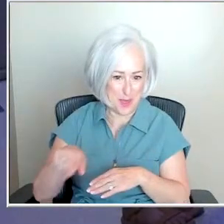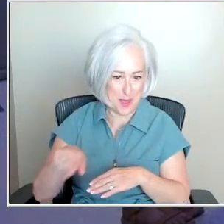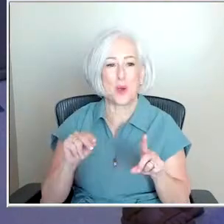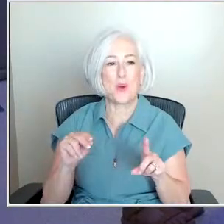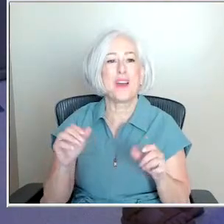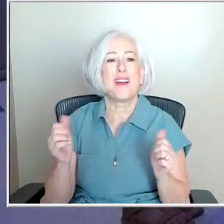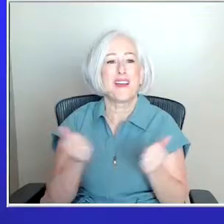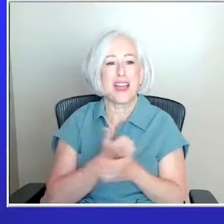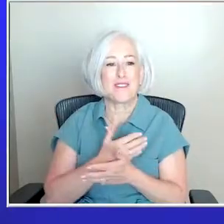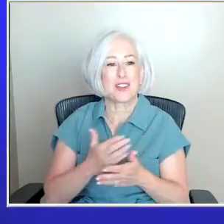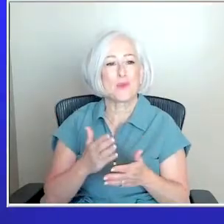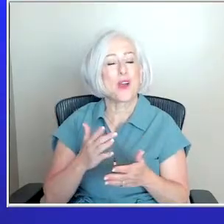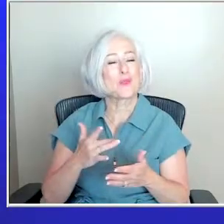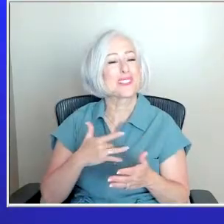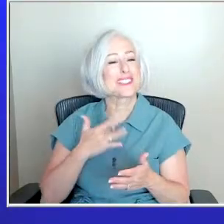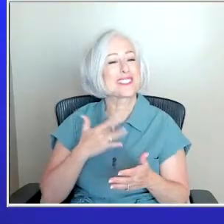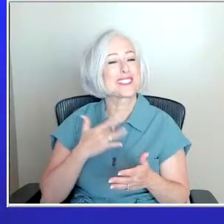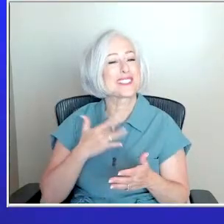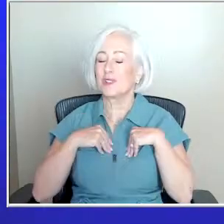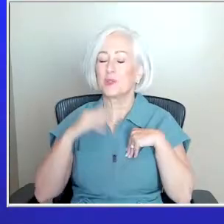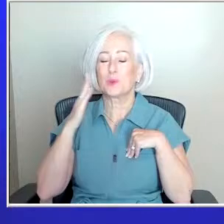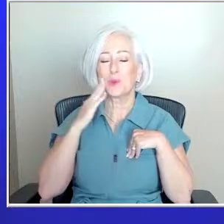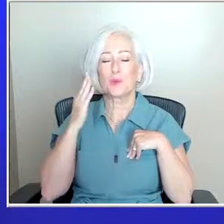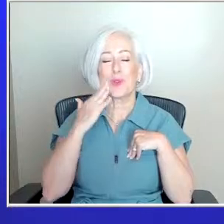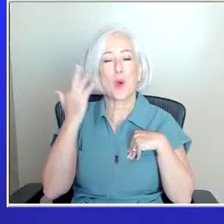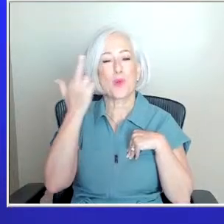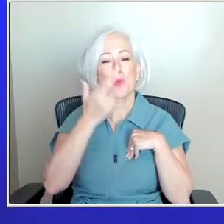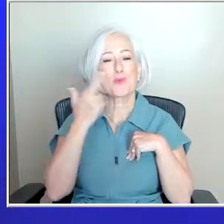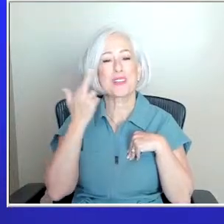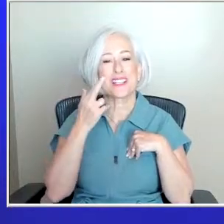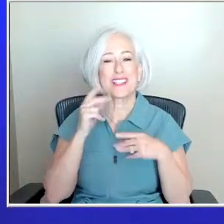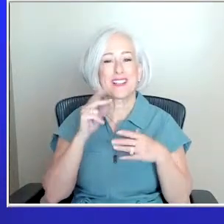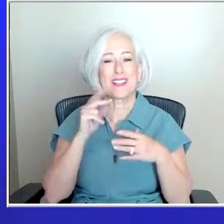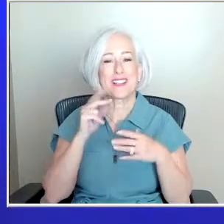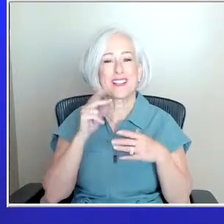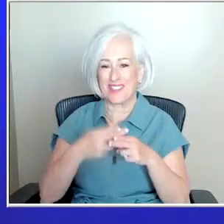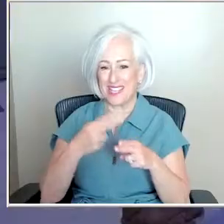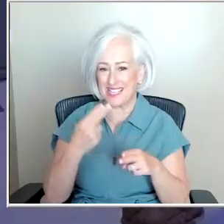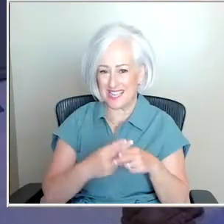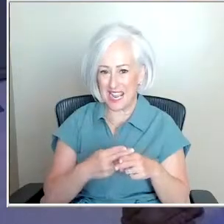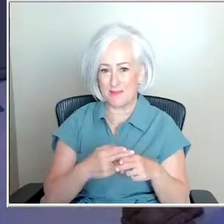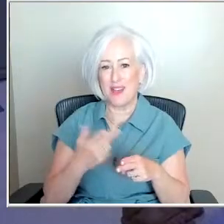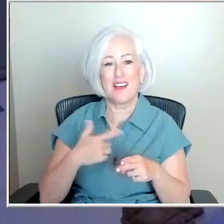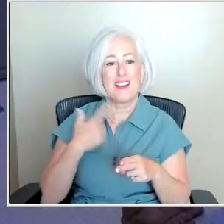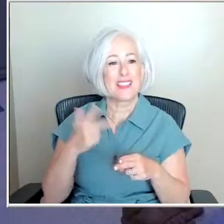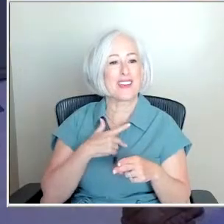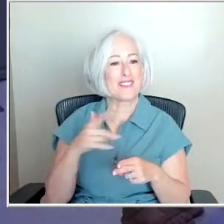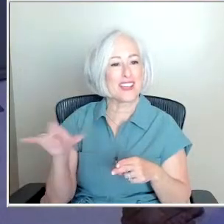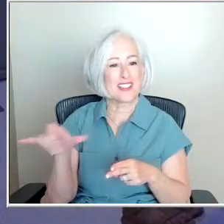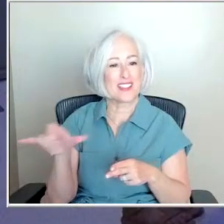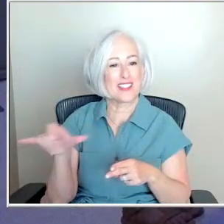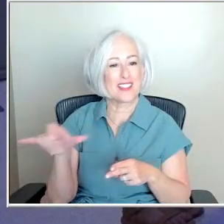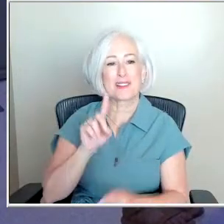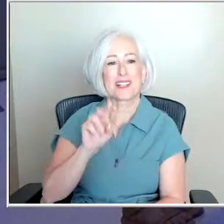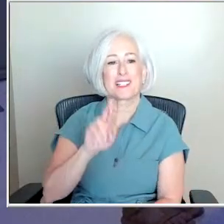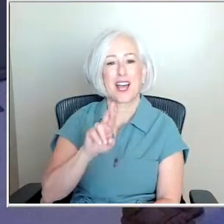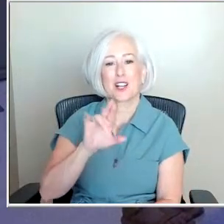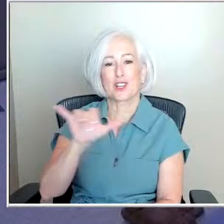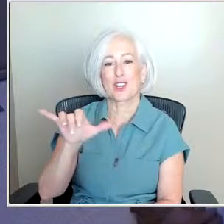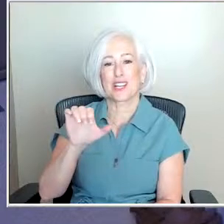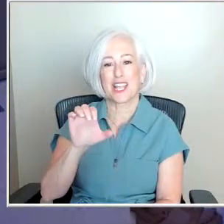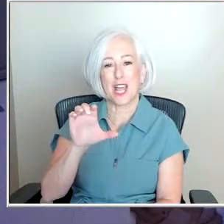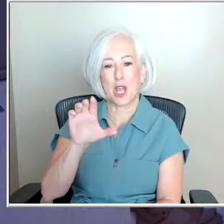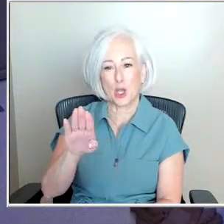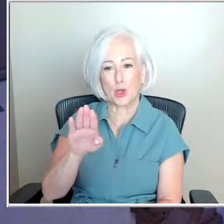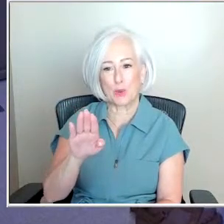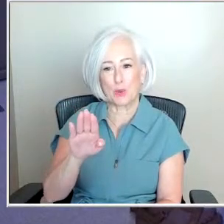that in stride, just knowing the meaning and how Yes. special it is, and they all feel the same way about Dr. Yacoub, so just very thankful. We love it. We love